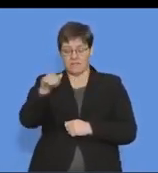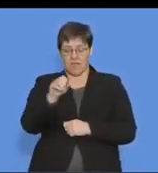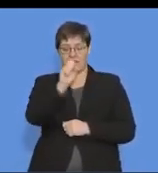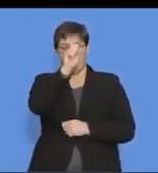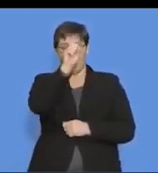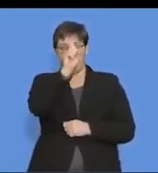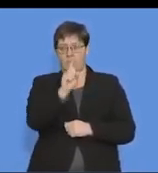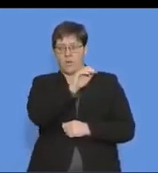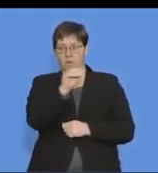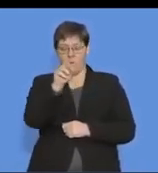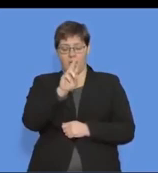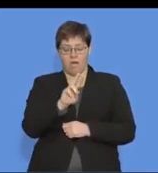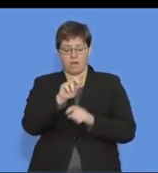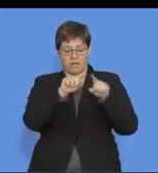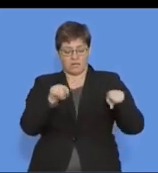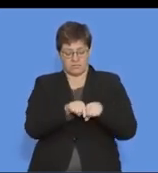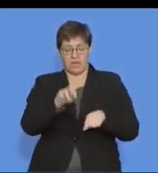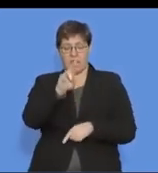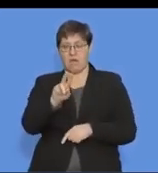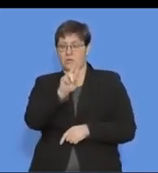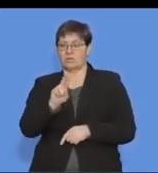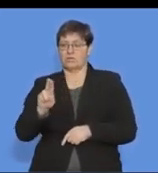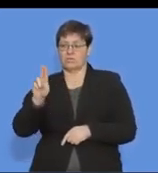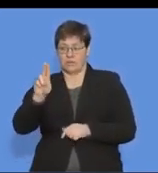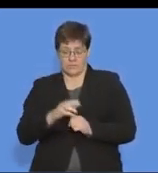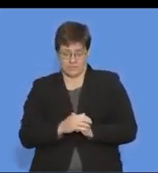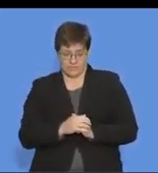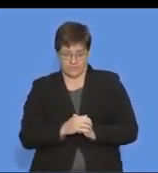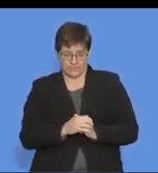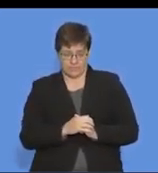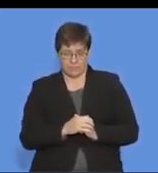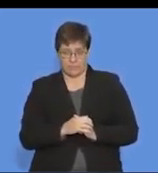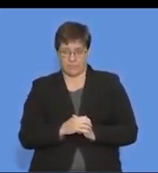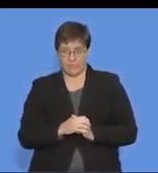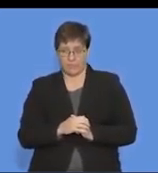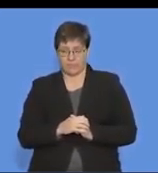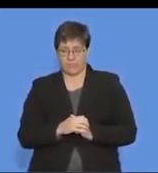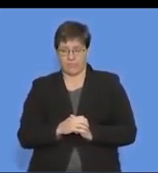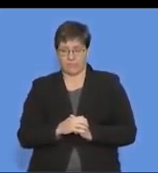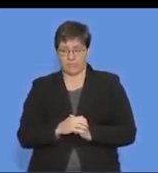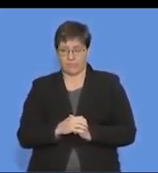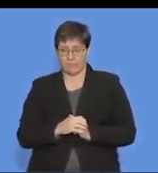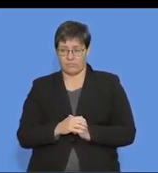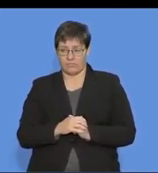reciprocal of the change of the square of the distance. In this case, if we go to,